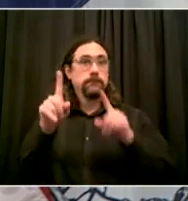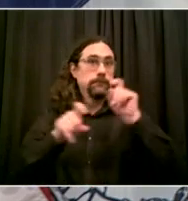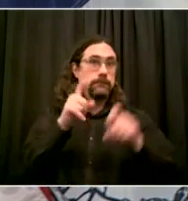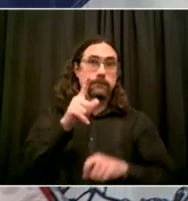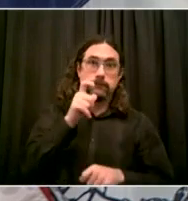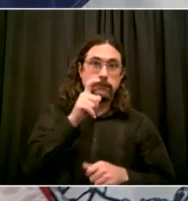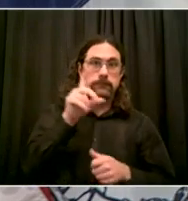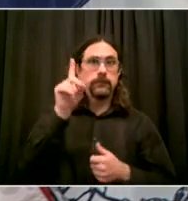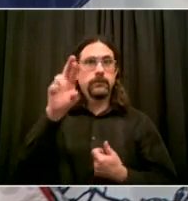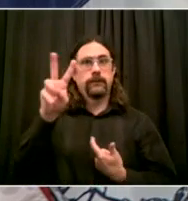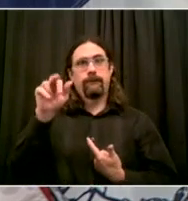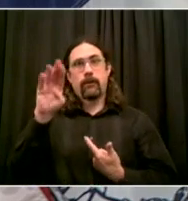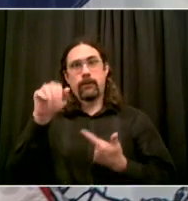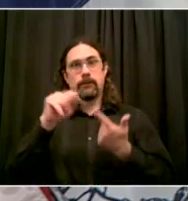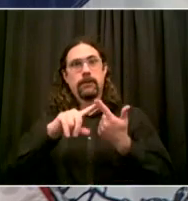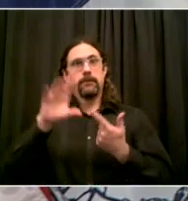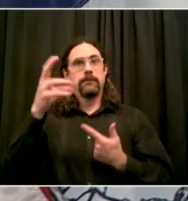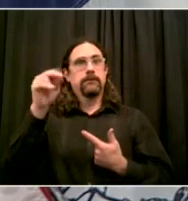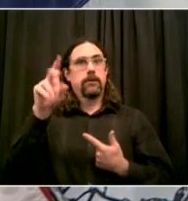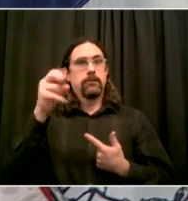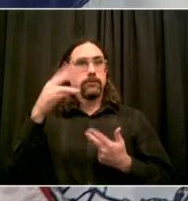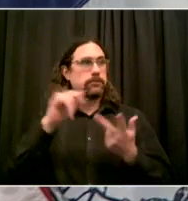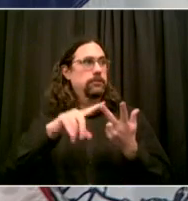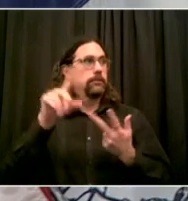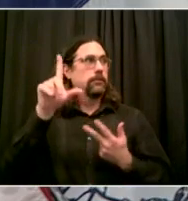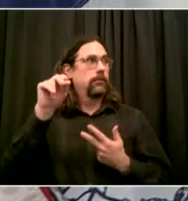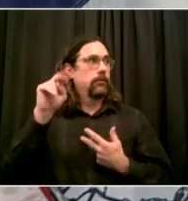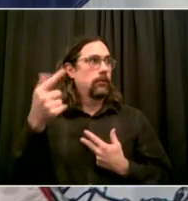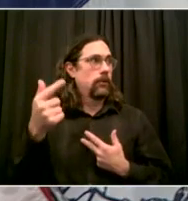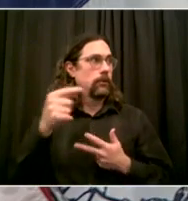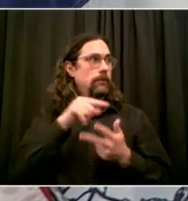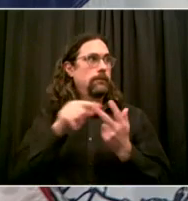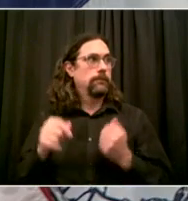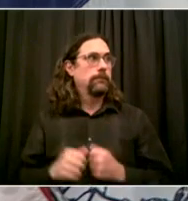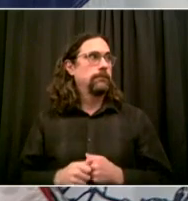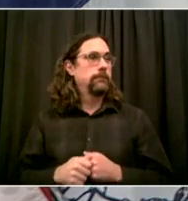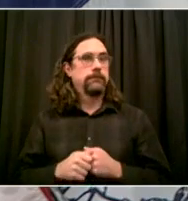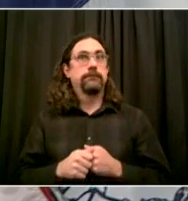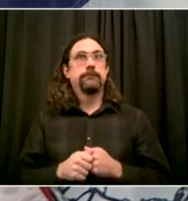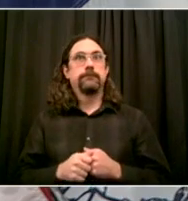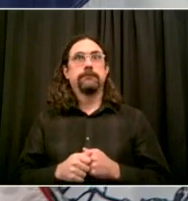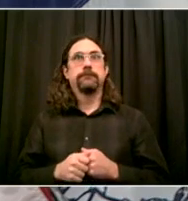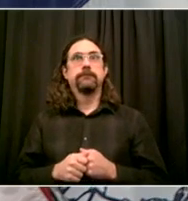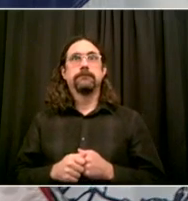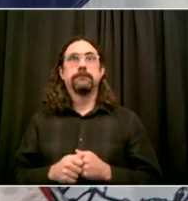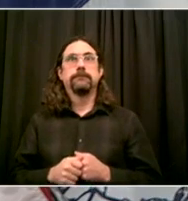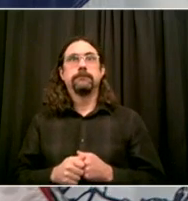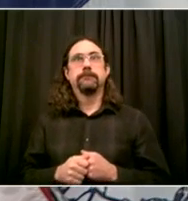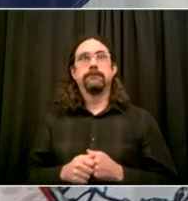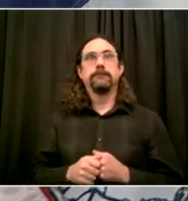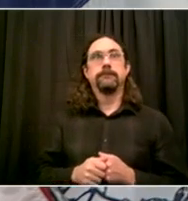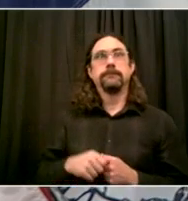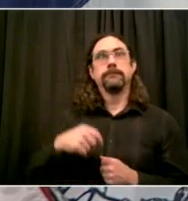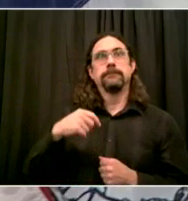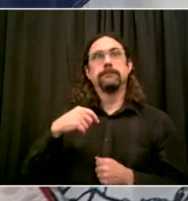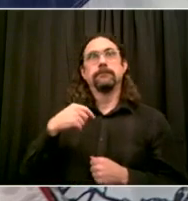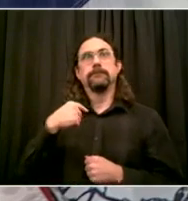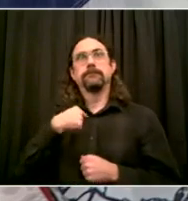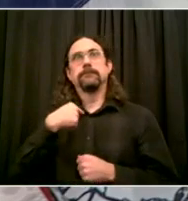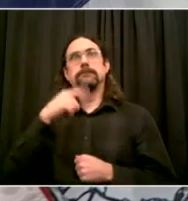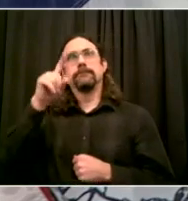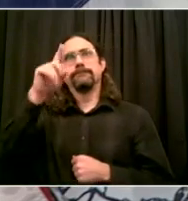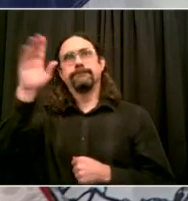Good morning, Mr. Mayor and everyone on the call. With regard to these higher numbers, has your Test and Trace Corps